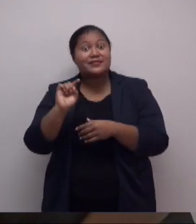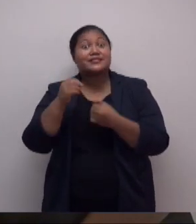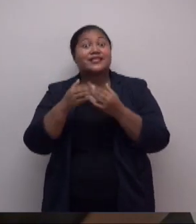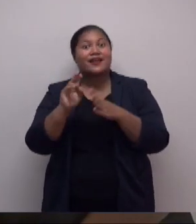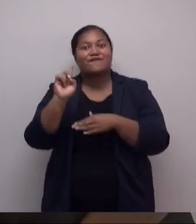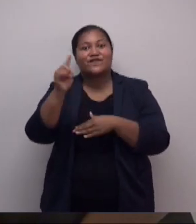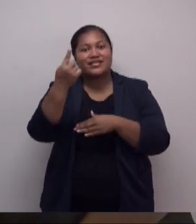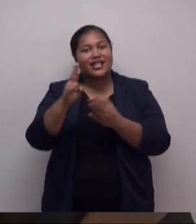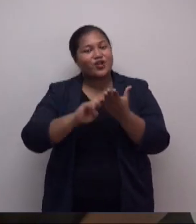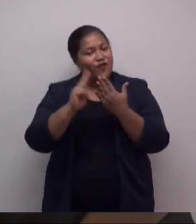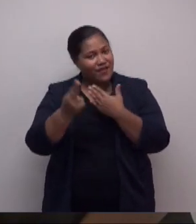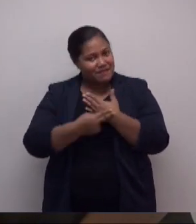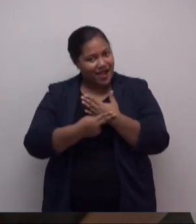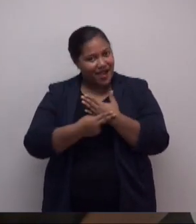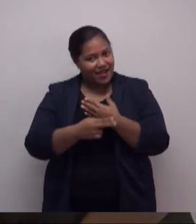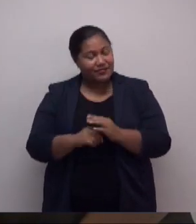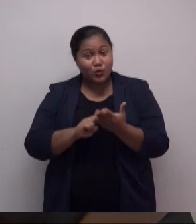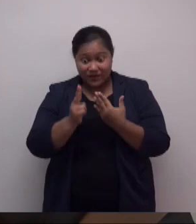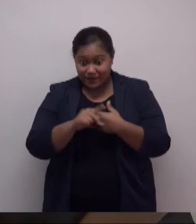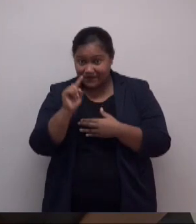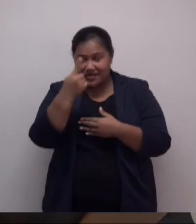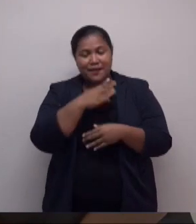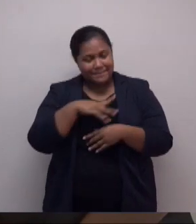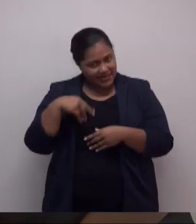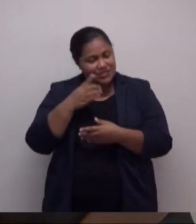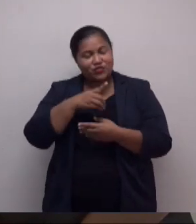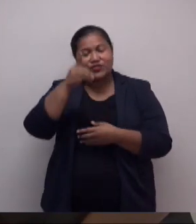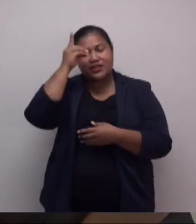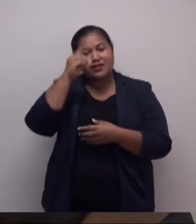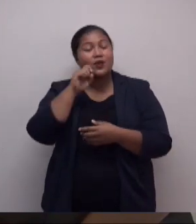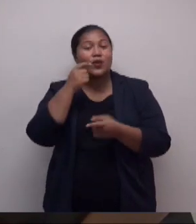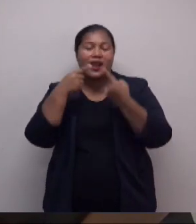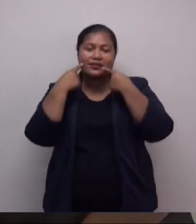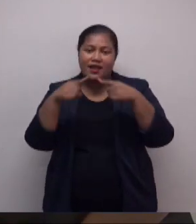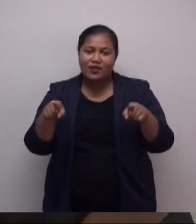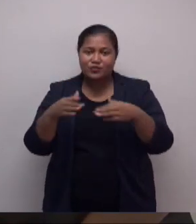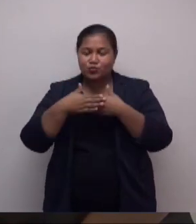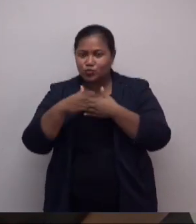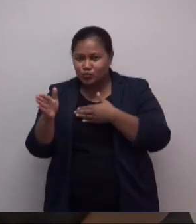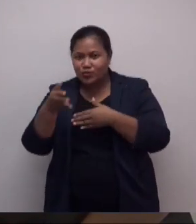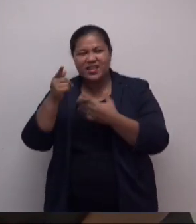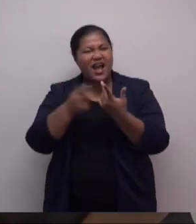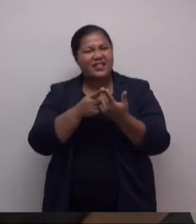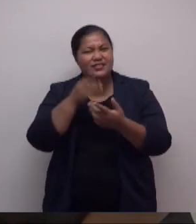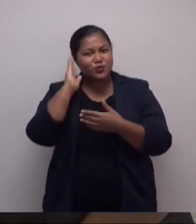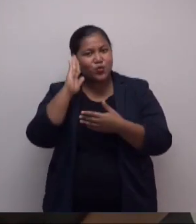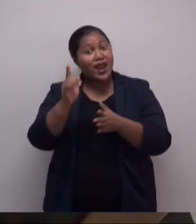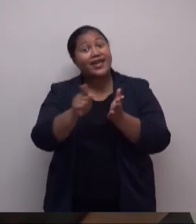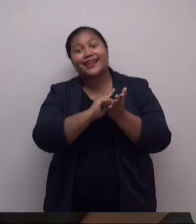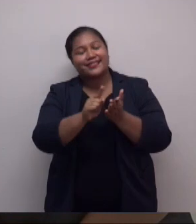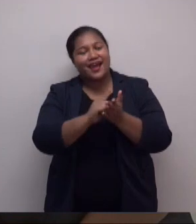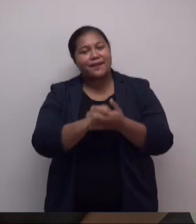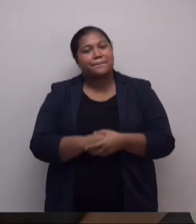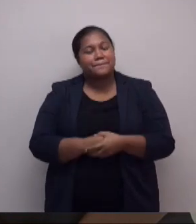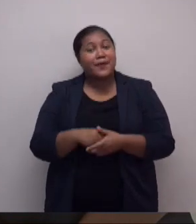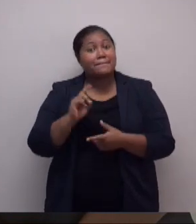November. November the 1st. The Ministry of Education will announce reopenings of other school years later. But